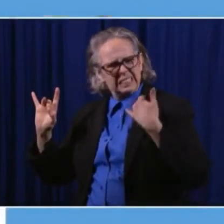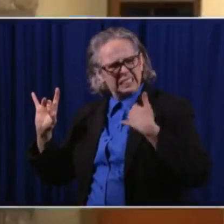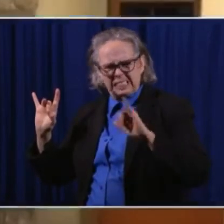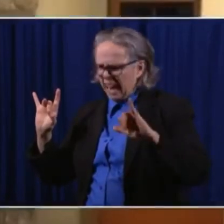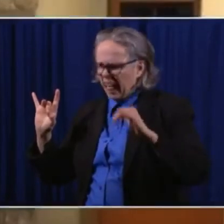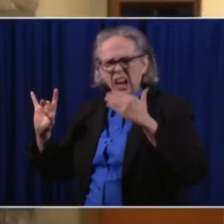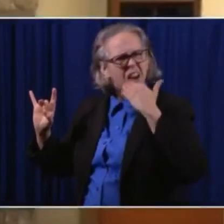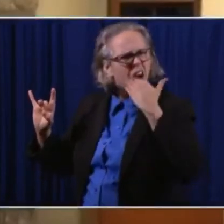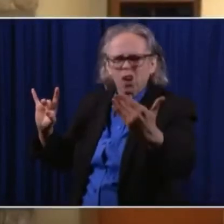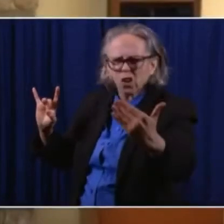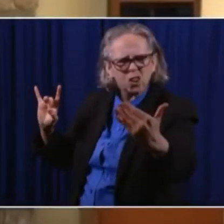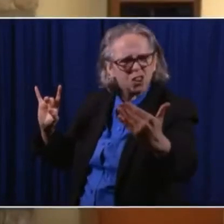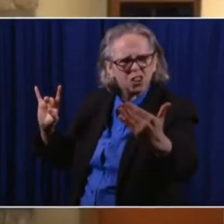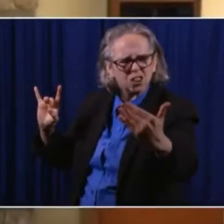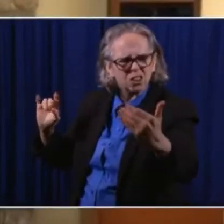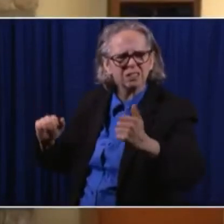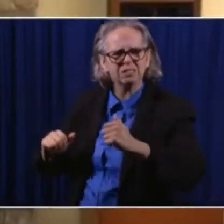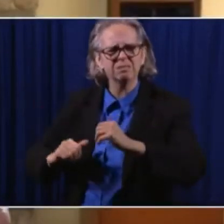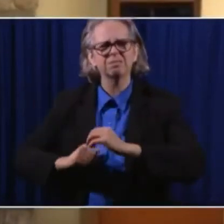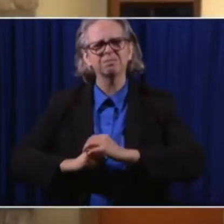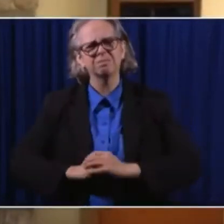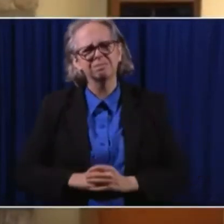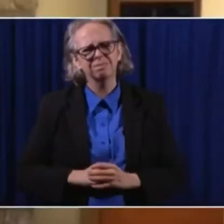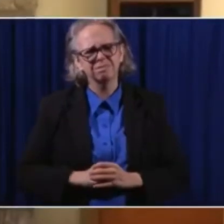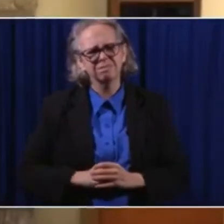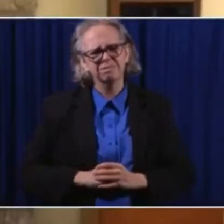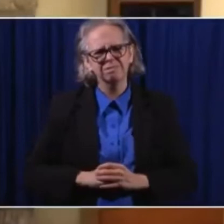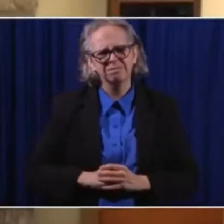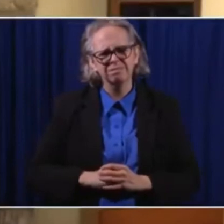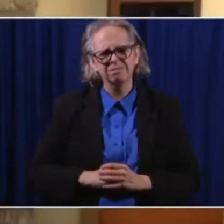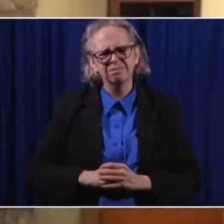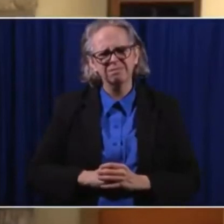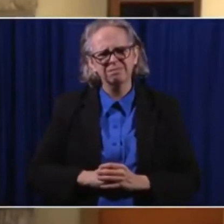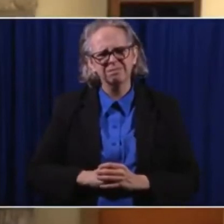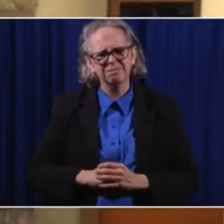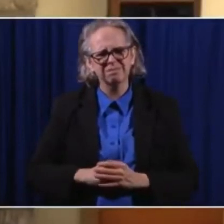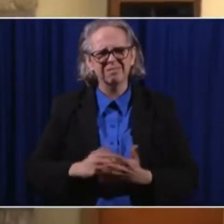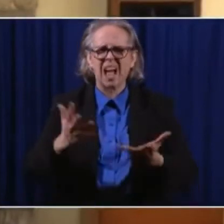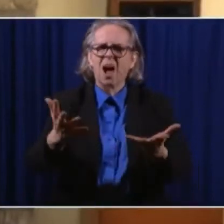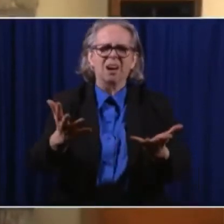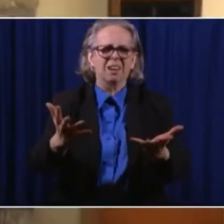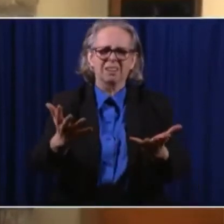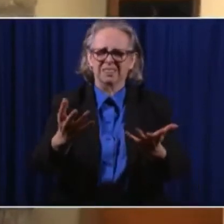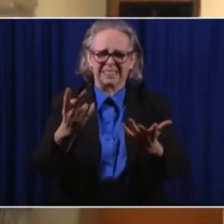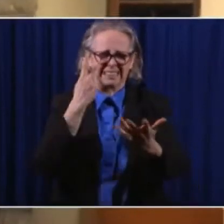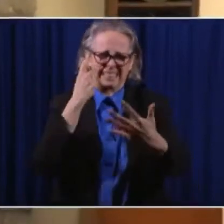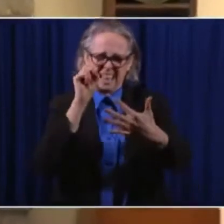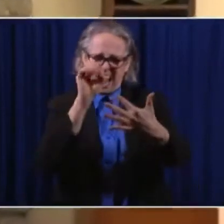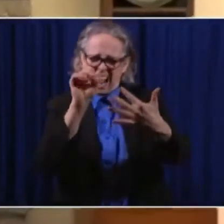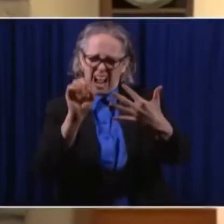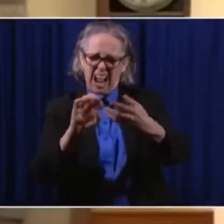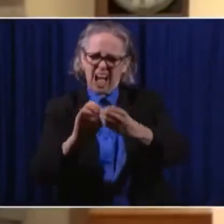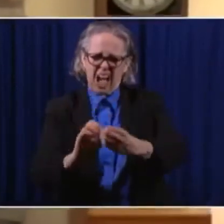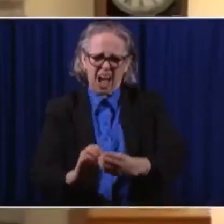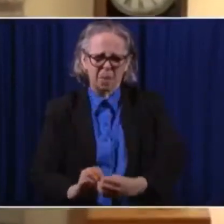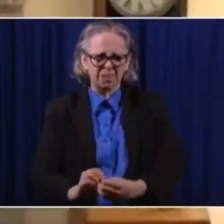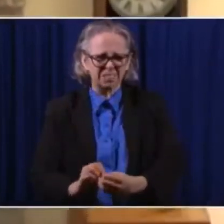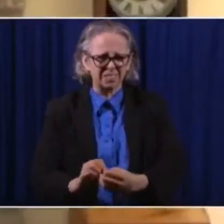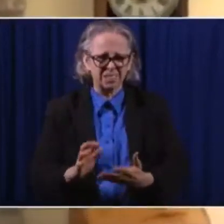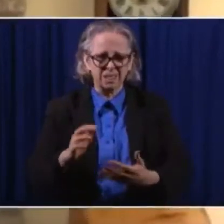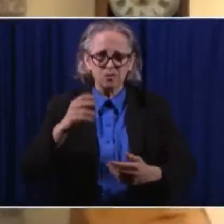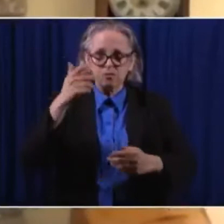bit about building that bridge to get us across till we get to the point when we